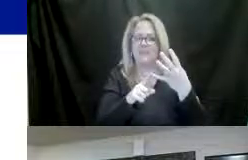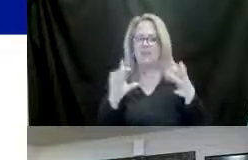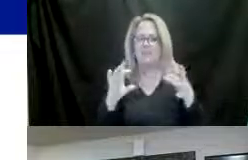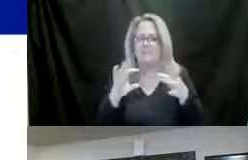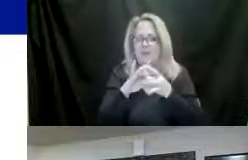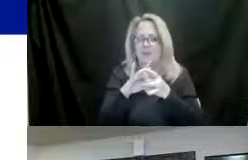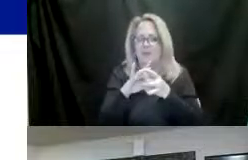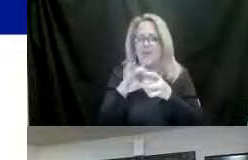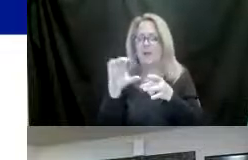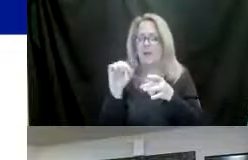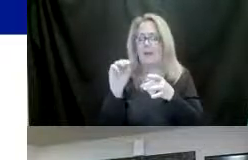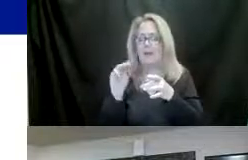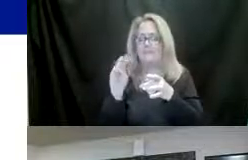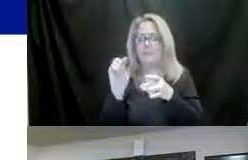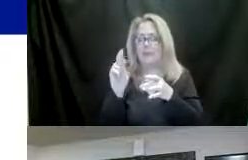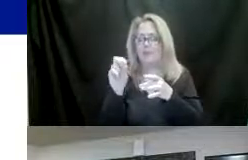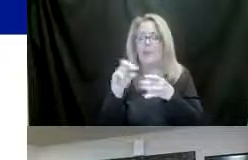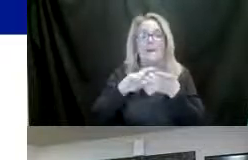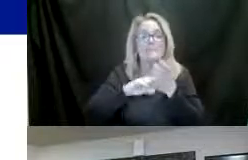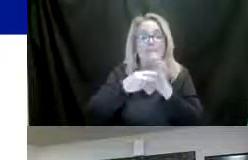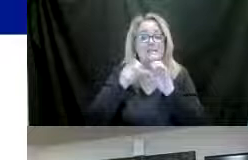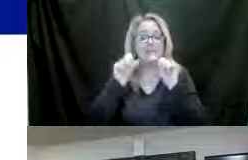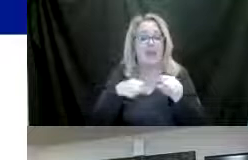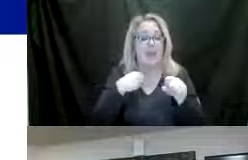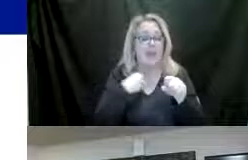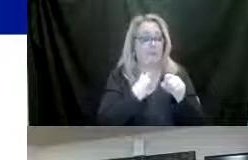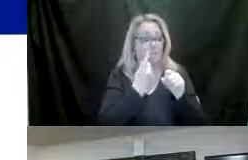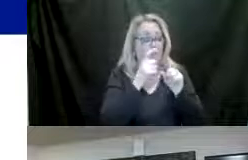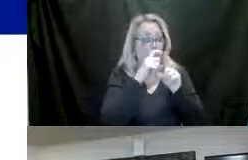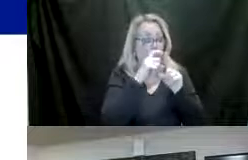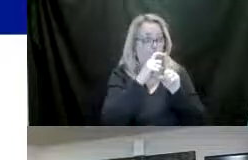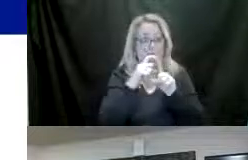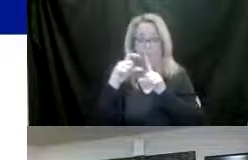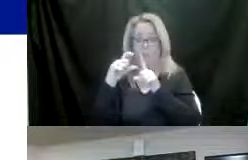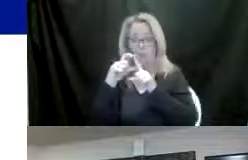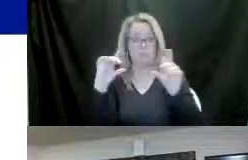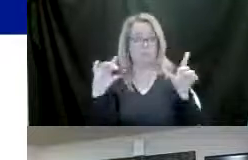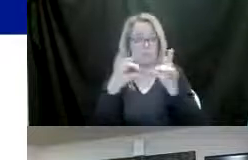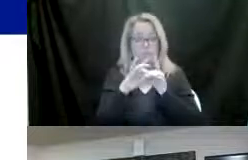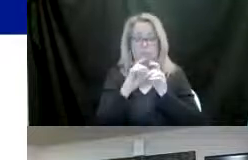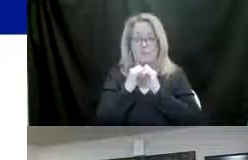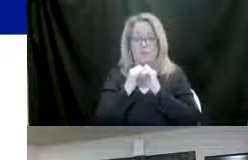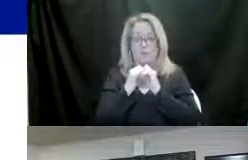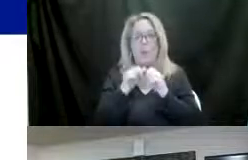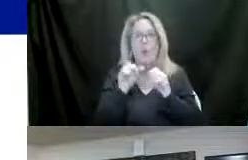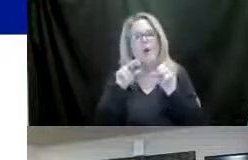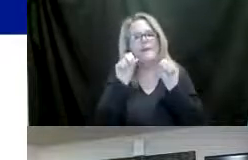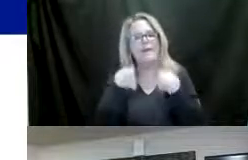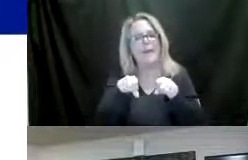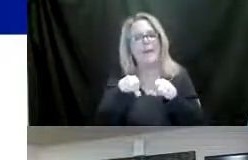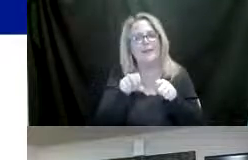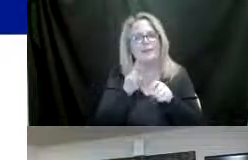kids are progressing to 2-word phrases. They're able to change the tone of their voice too, to change a